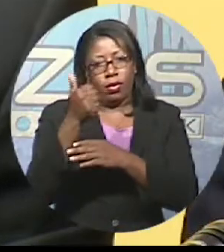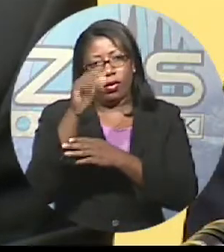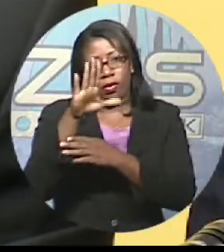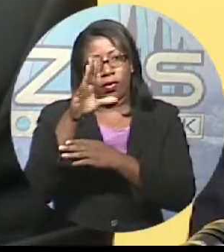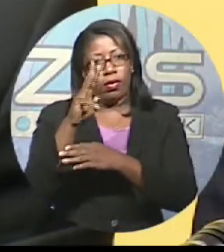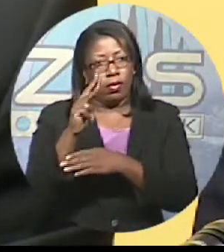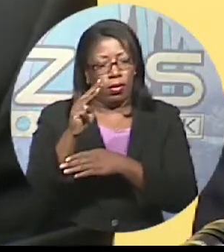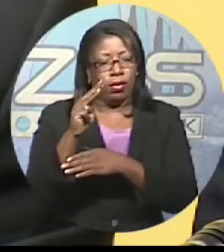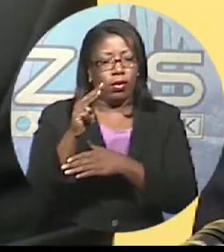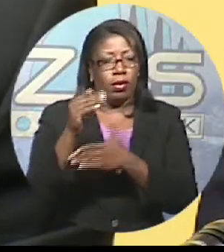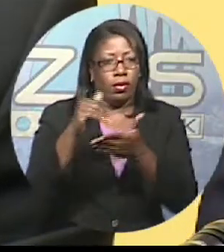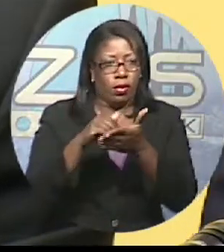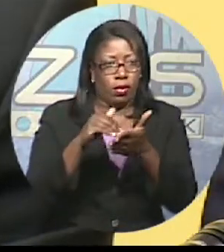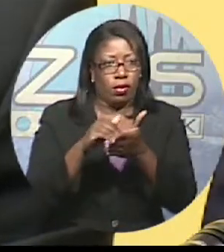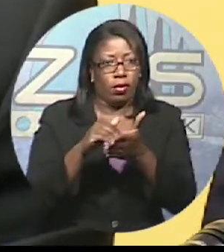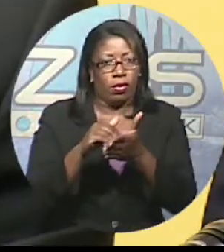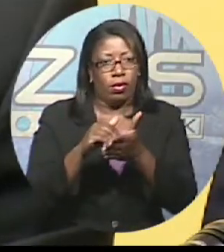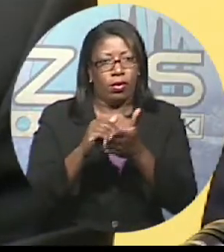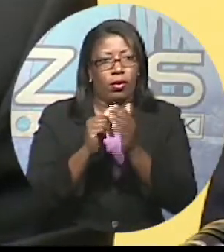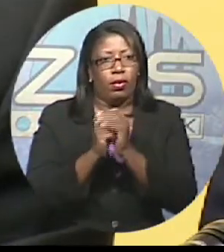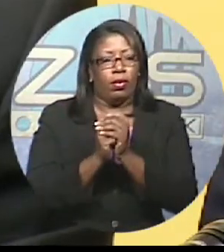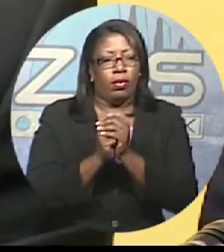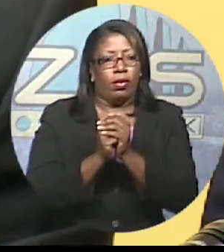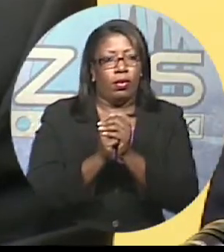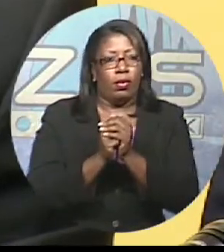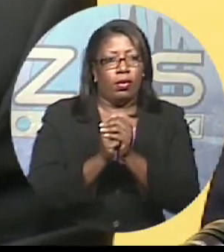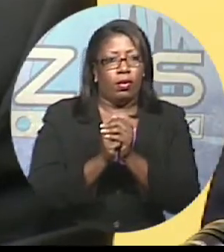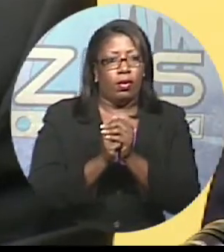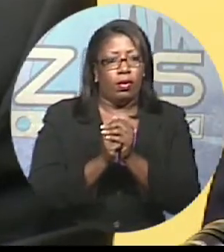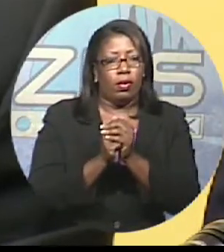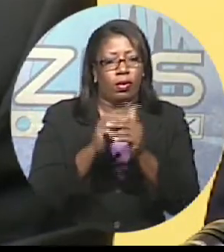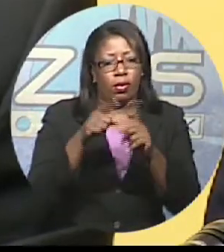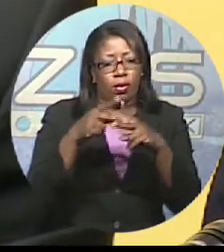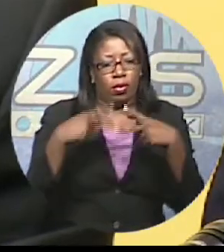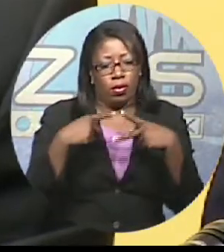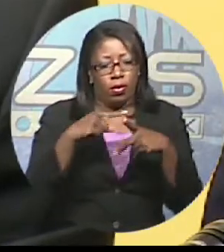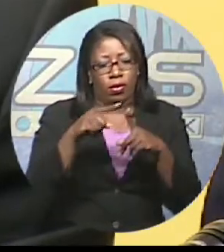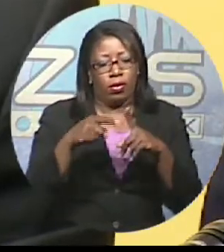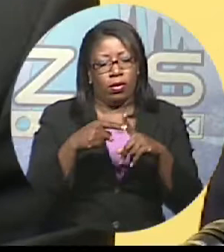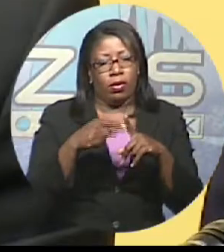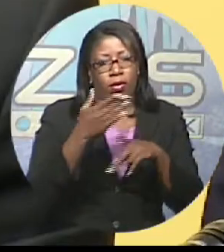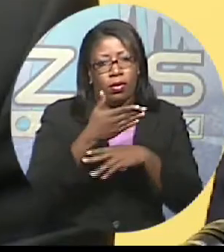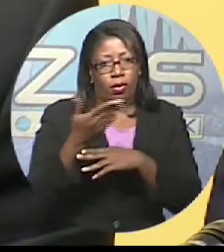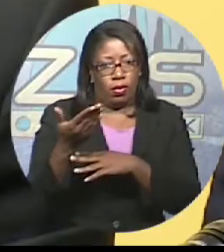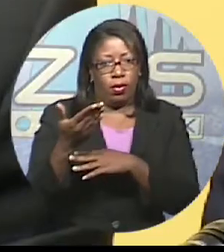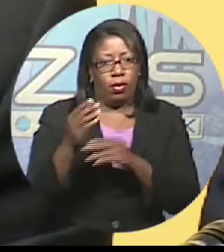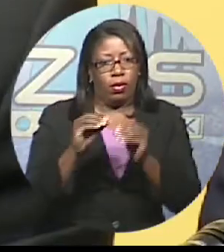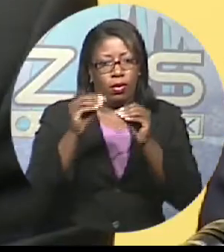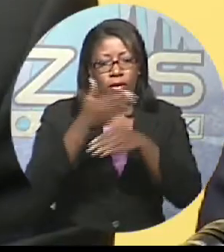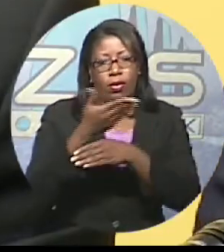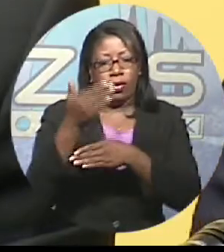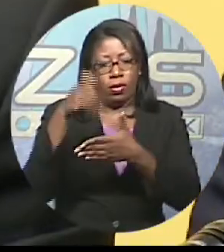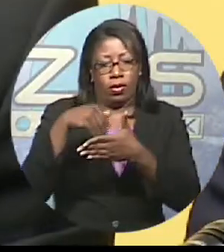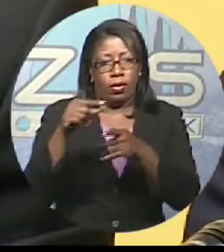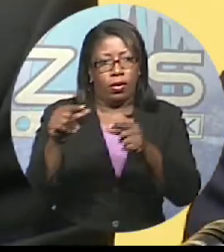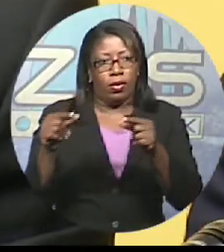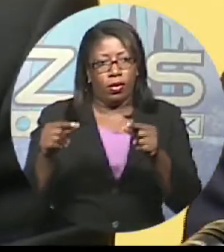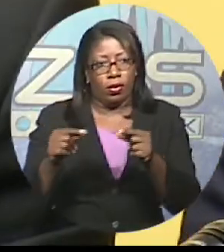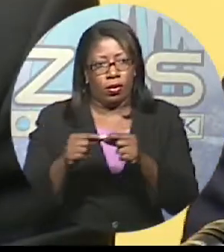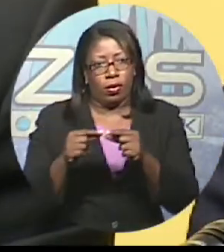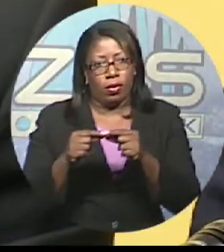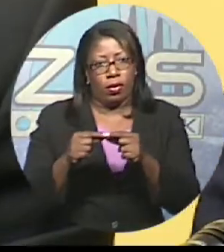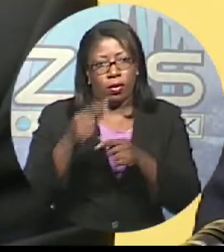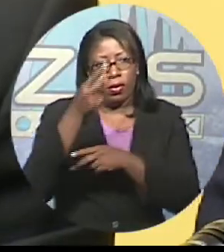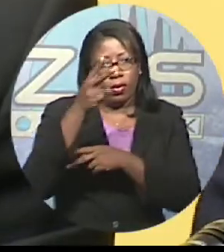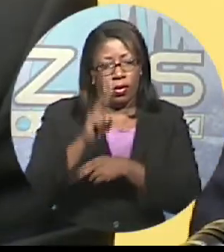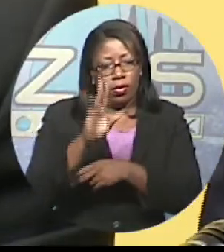side. So you're looking at the tendency looks like when you're having these things of this scale, you're putting stuff in the ground. About half of